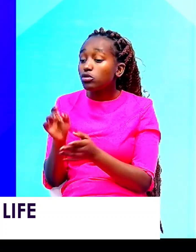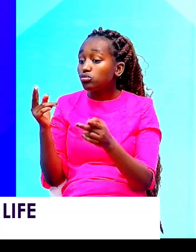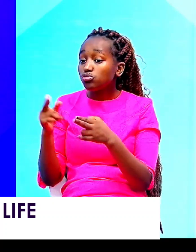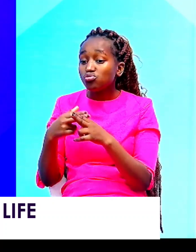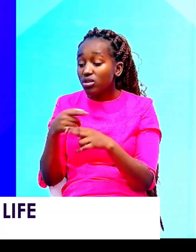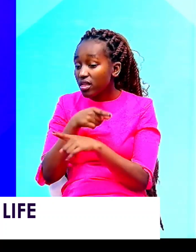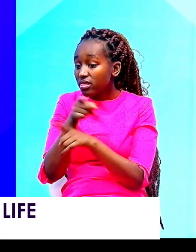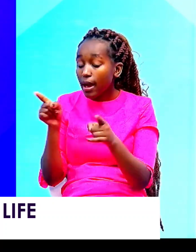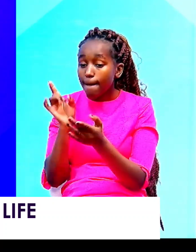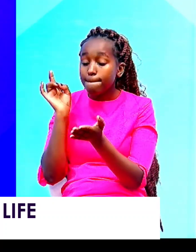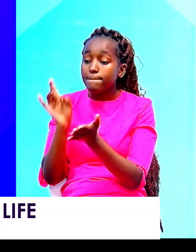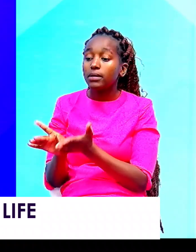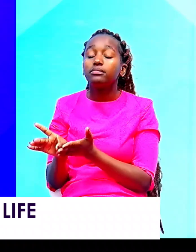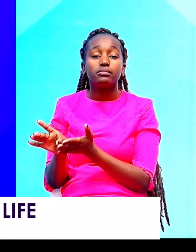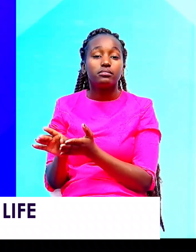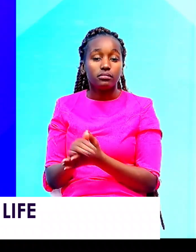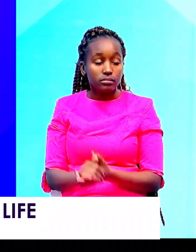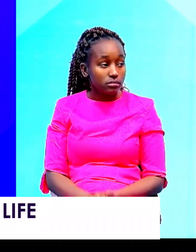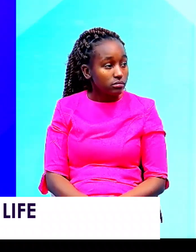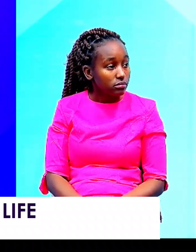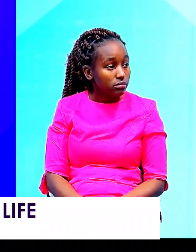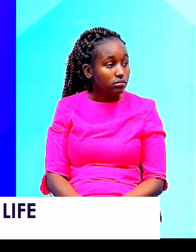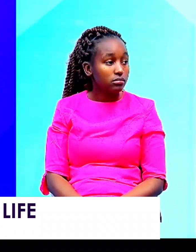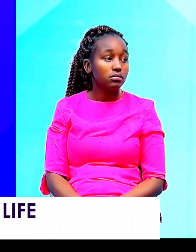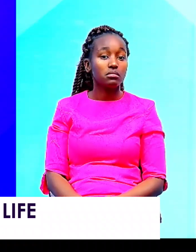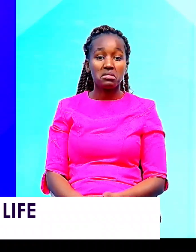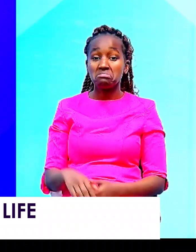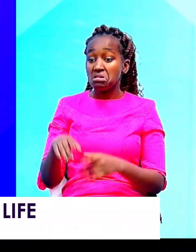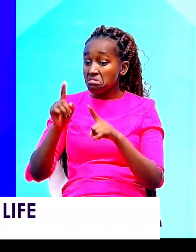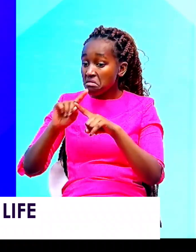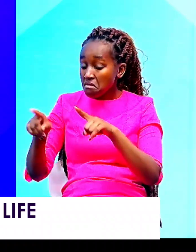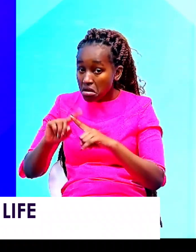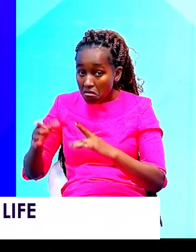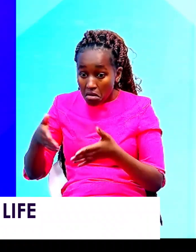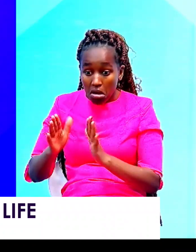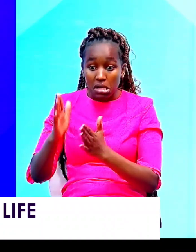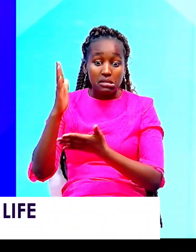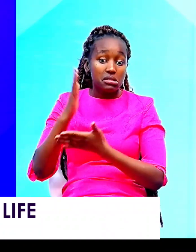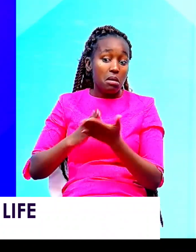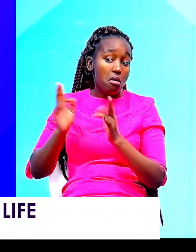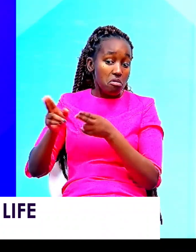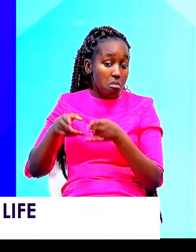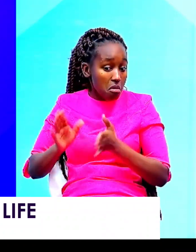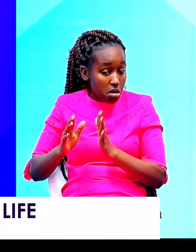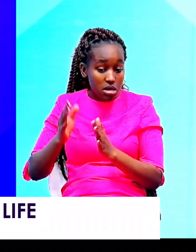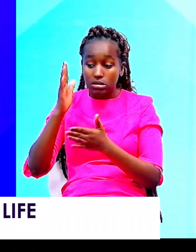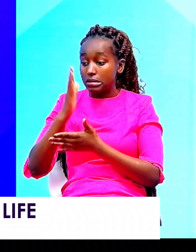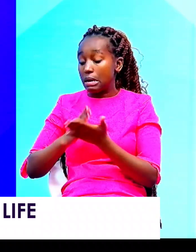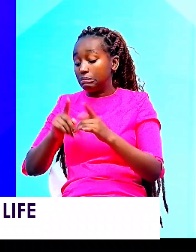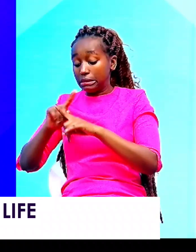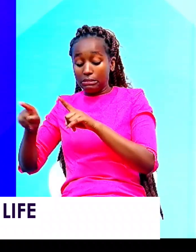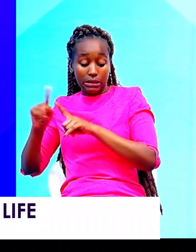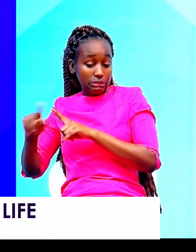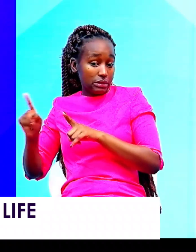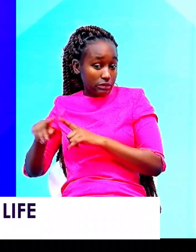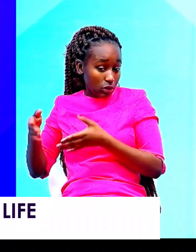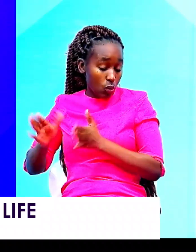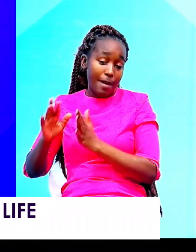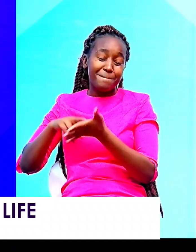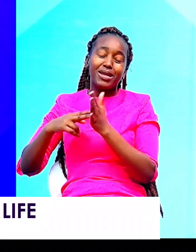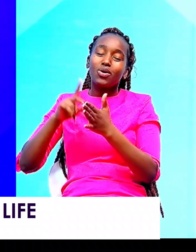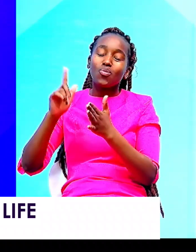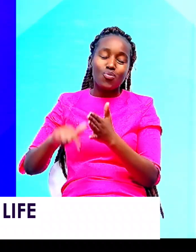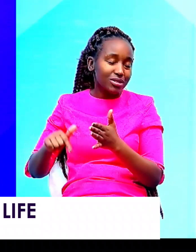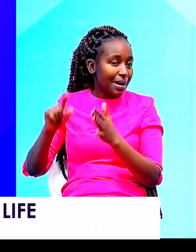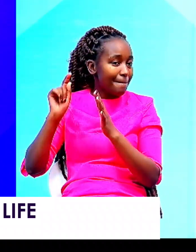the stage. Okay, by fine. all means, naturally. Okay. Yes, by all means, they're exiting the stage. So they should give the